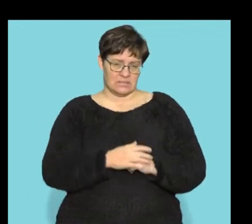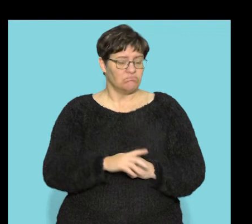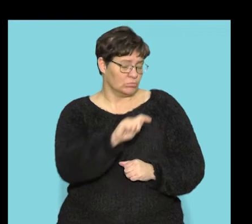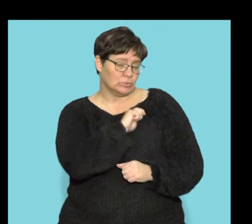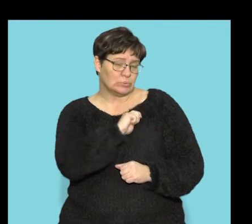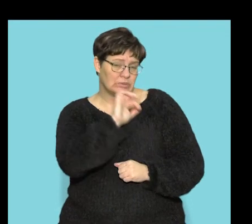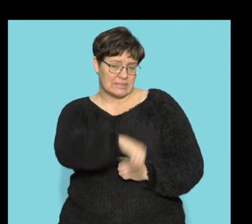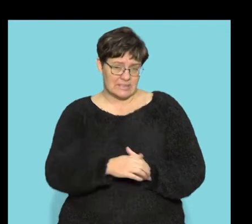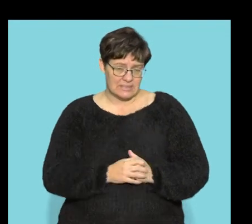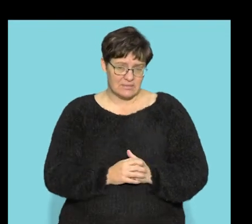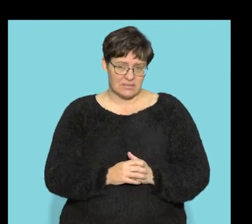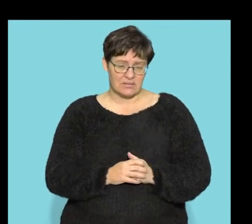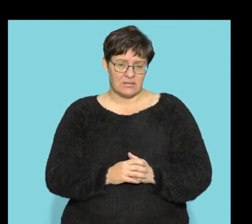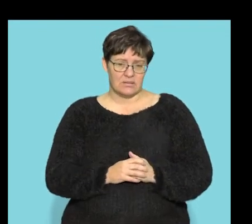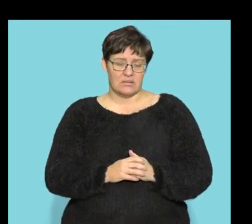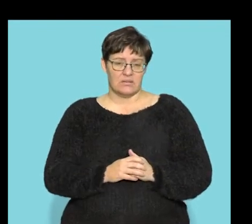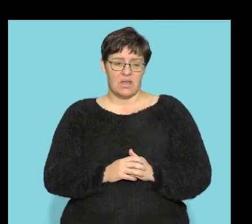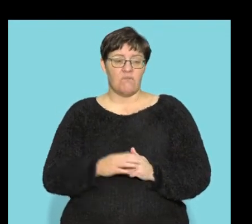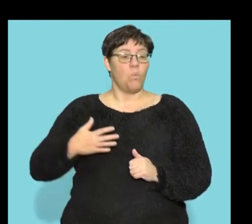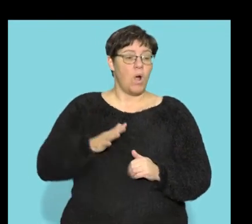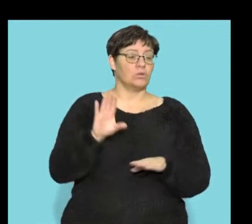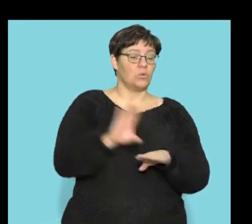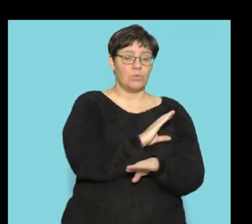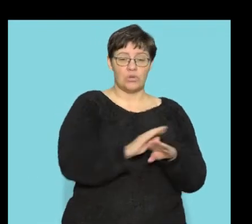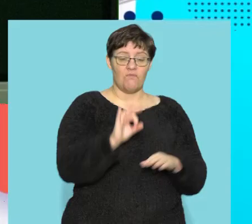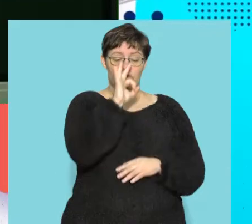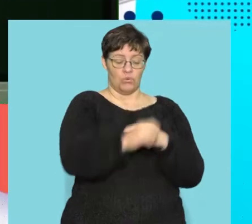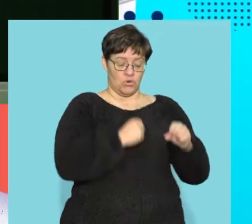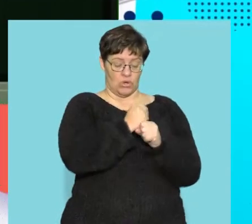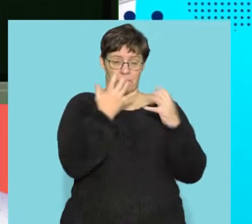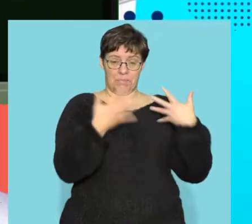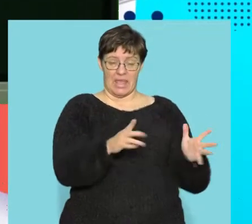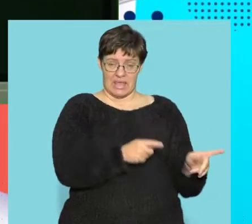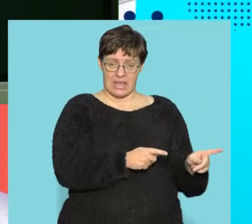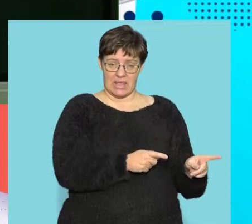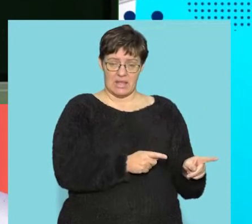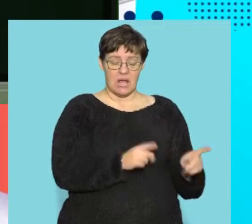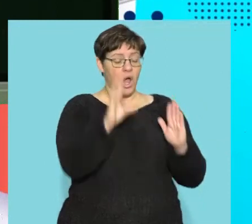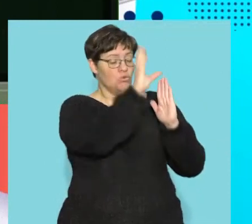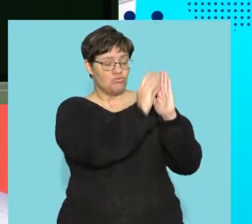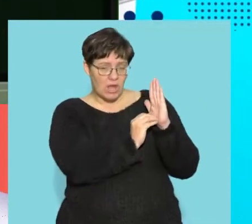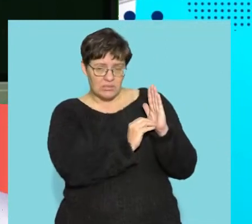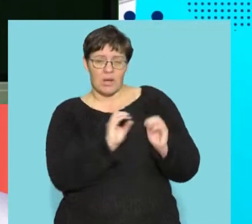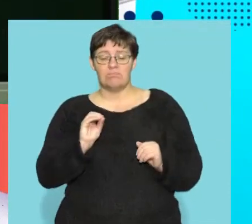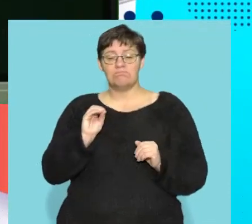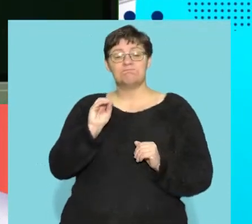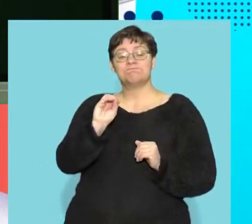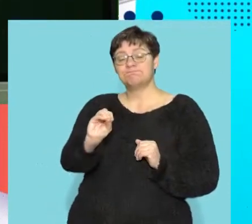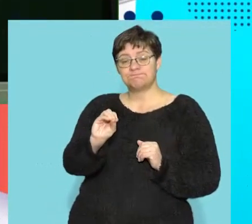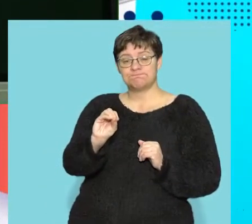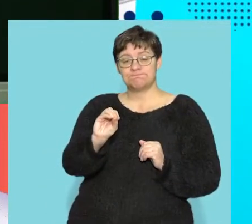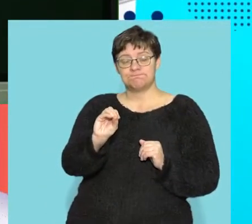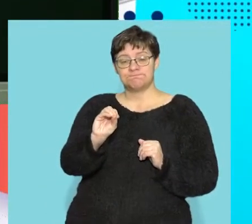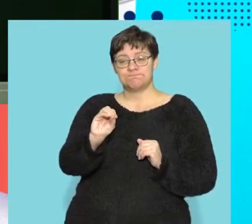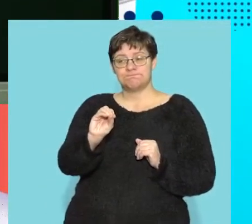So obviously, if you wanted your computer to last for 3 years, in our records, we should have been